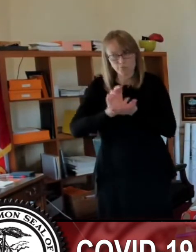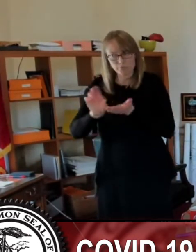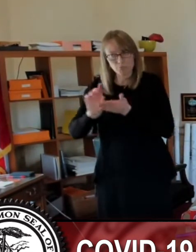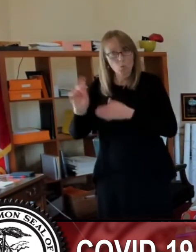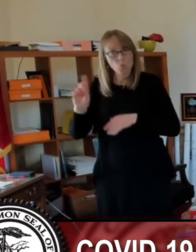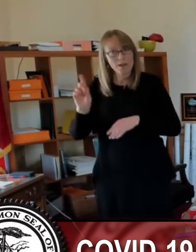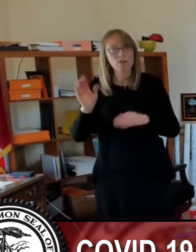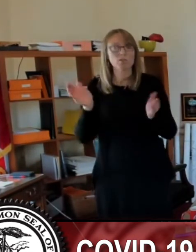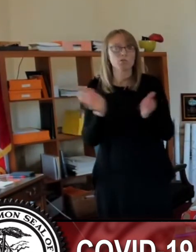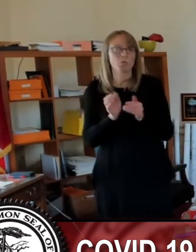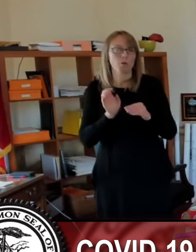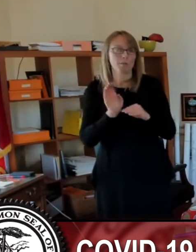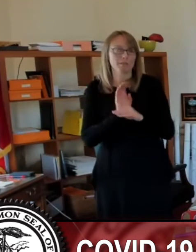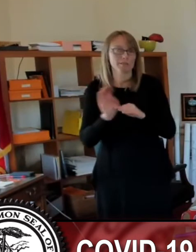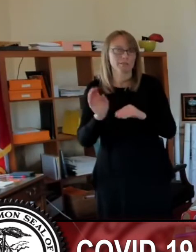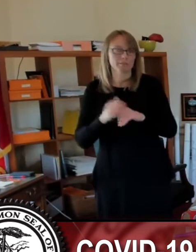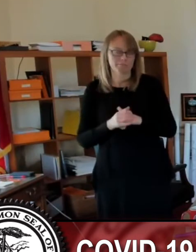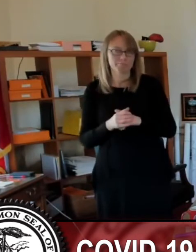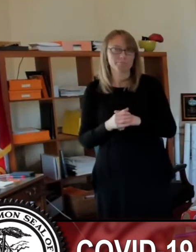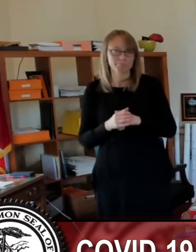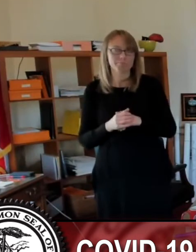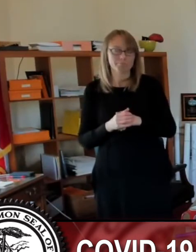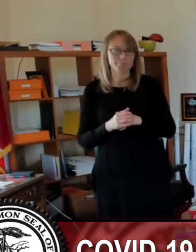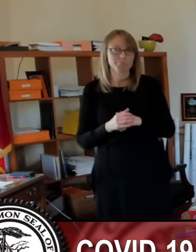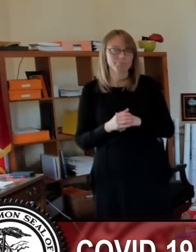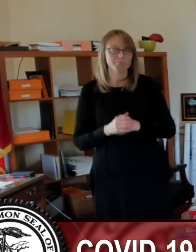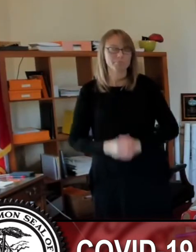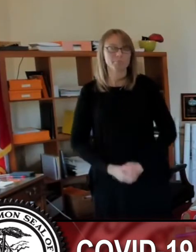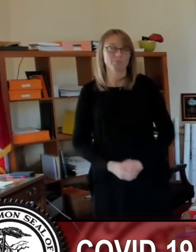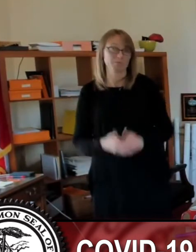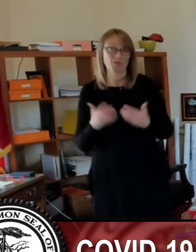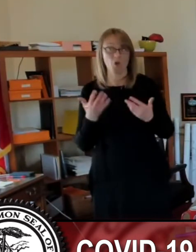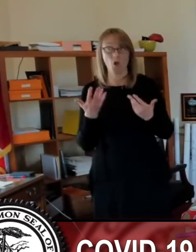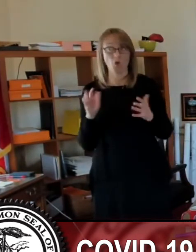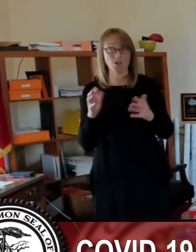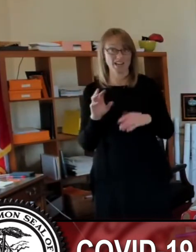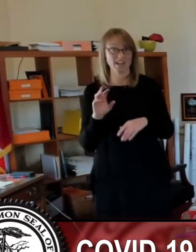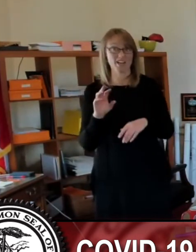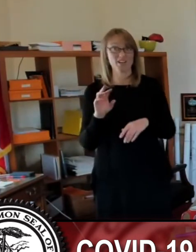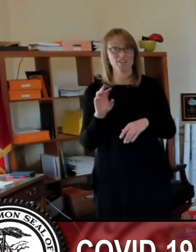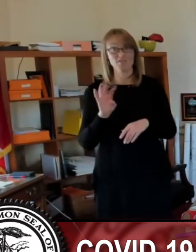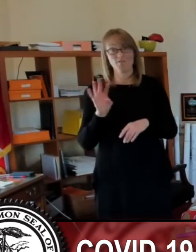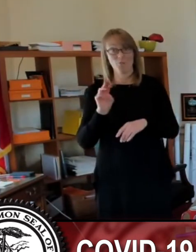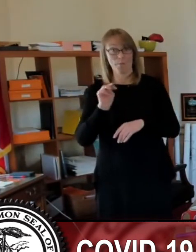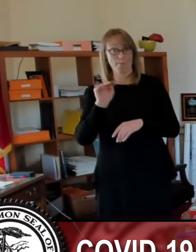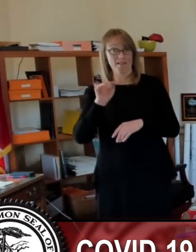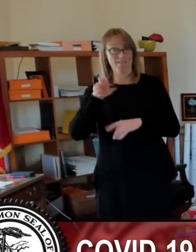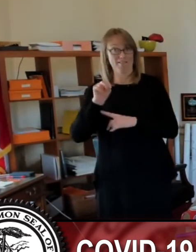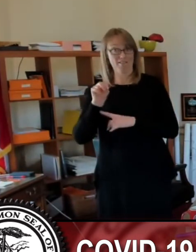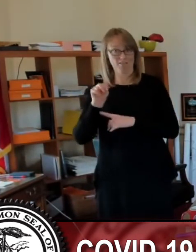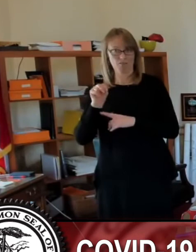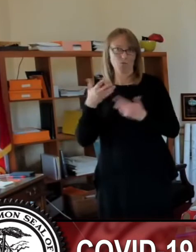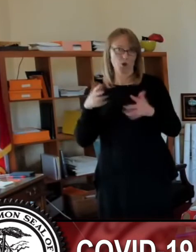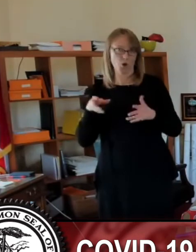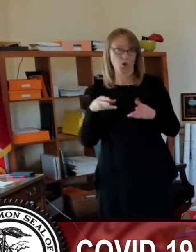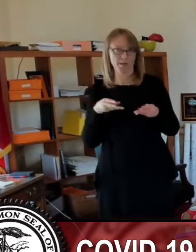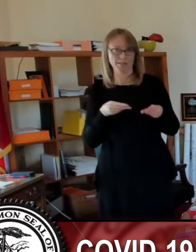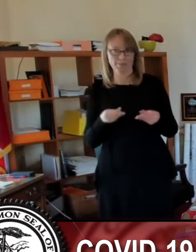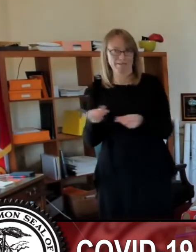little contingency left. So we think every little bit helps, and we're going to do as much as we possibly